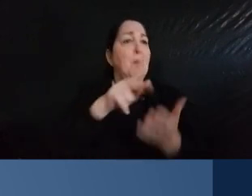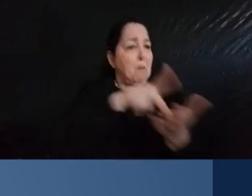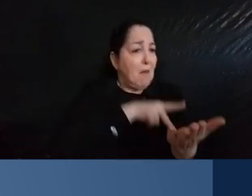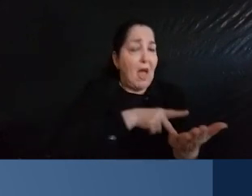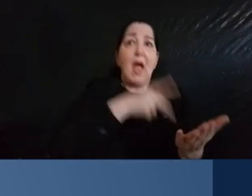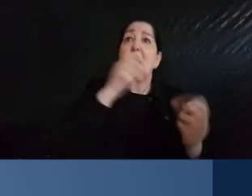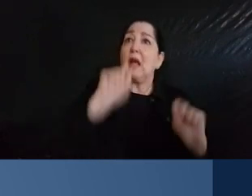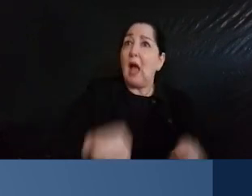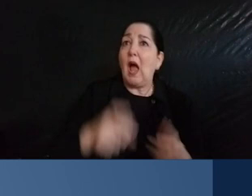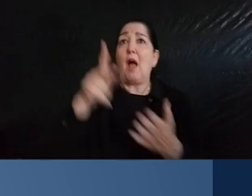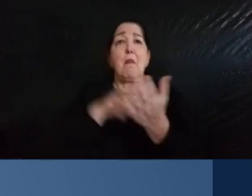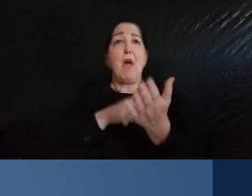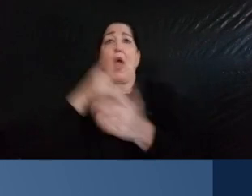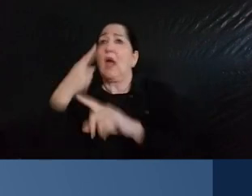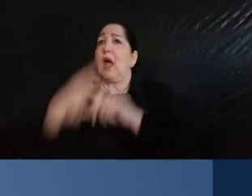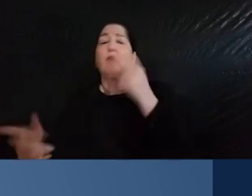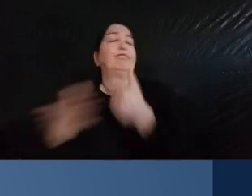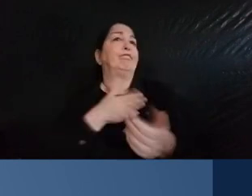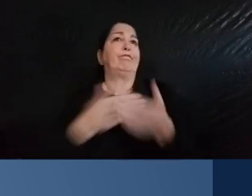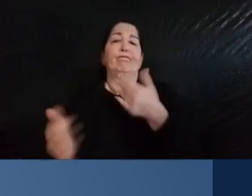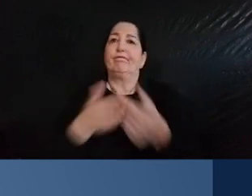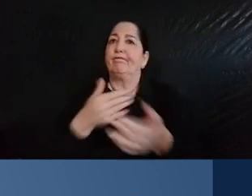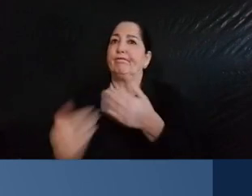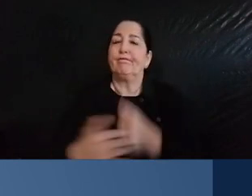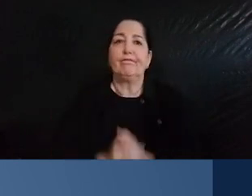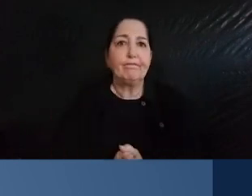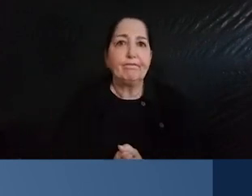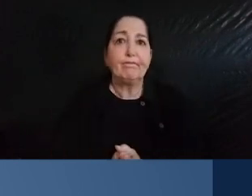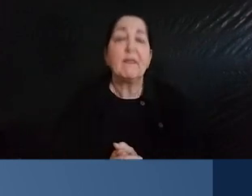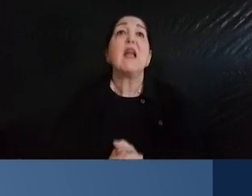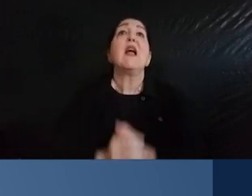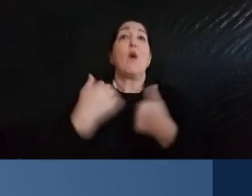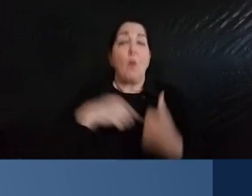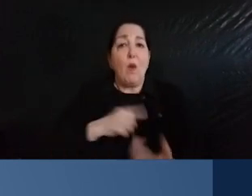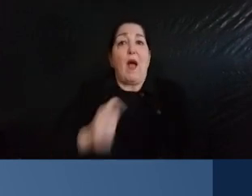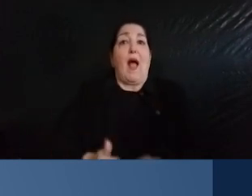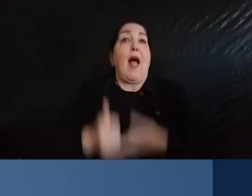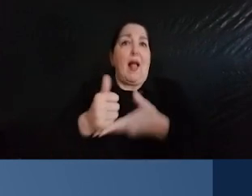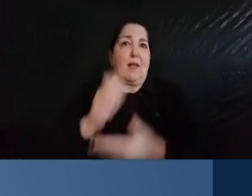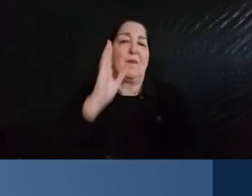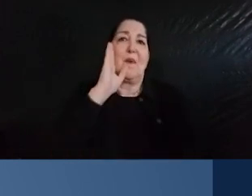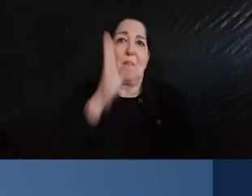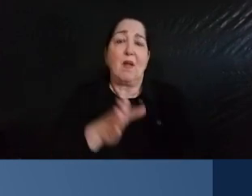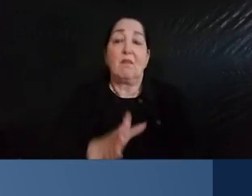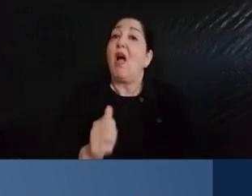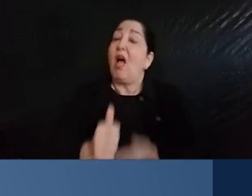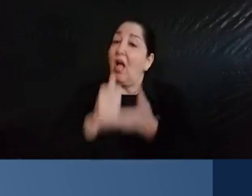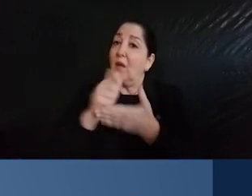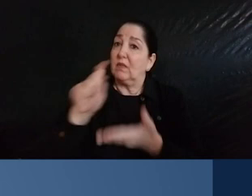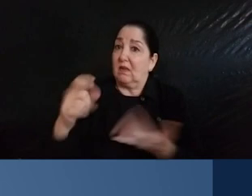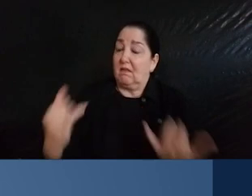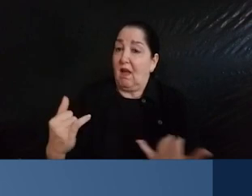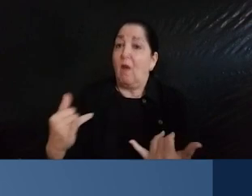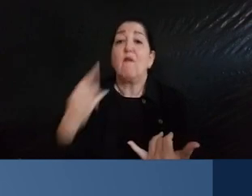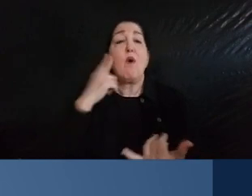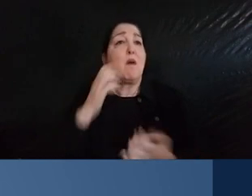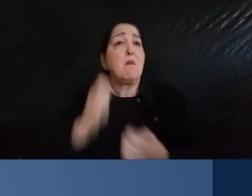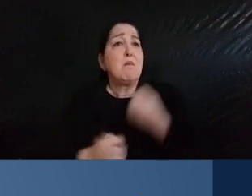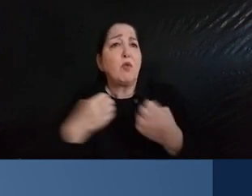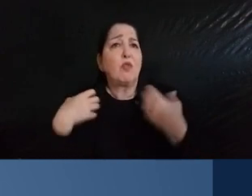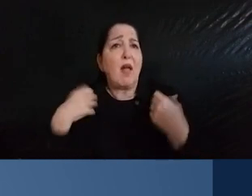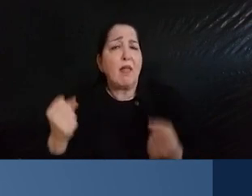walk through CHC's door to receive help. And the help is needed now more than